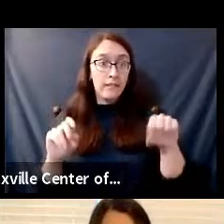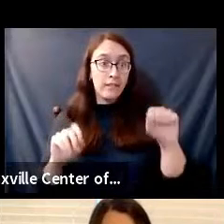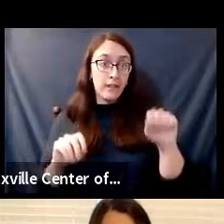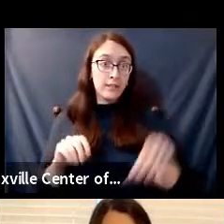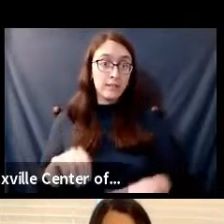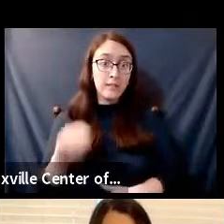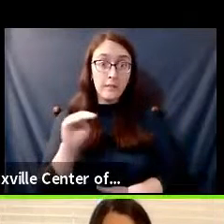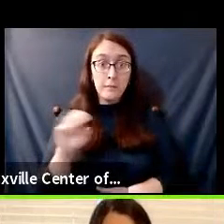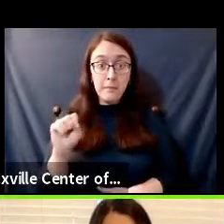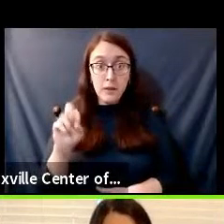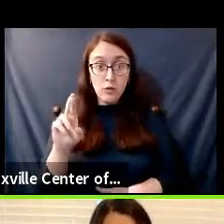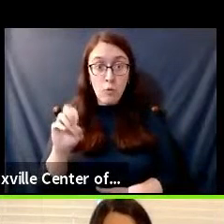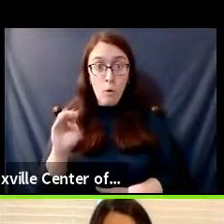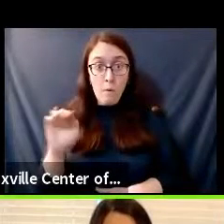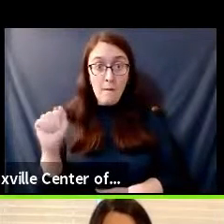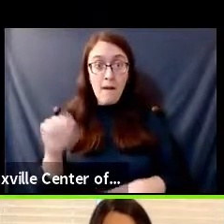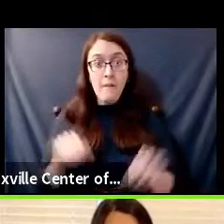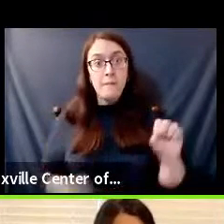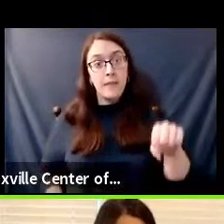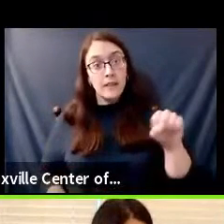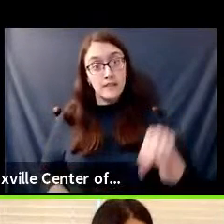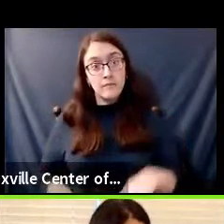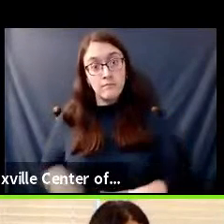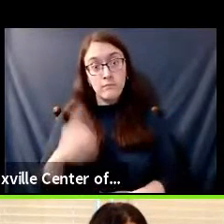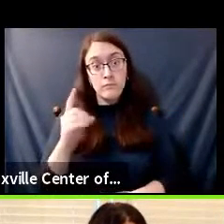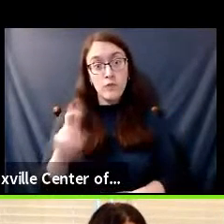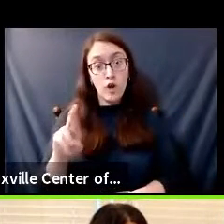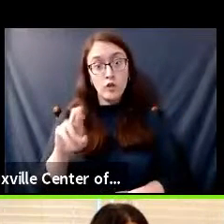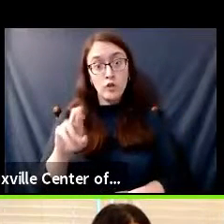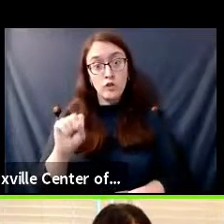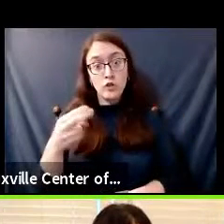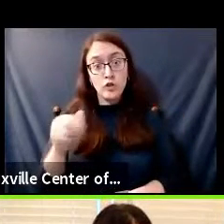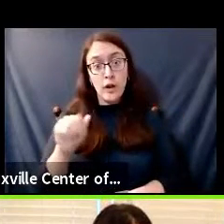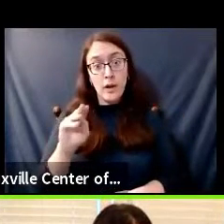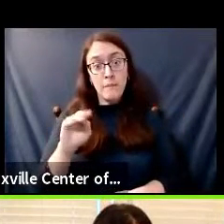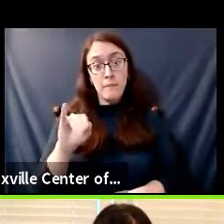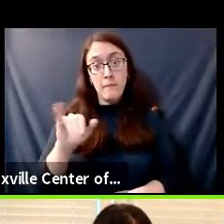Ms. Roma, Yes. Dr. Shamia,